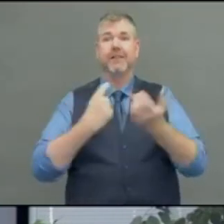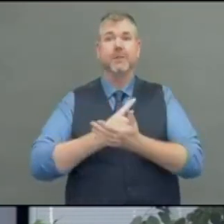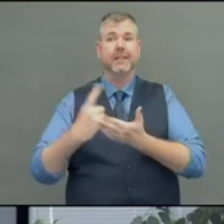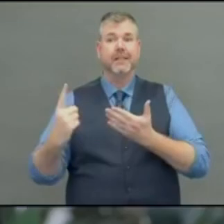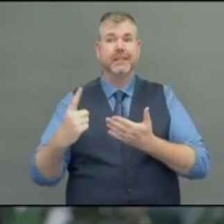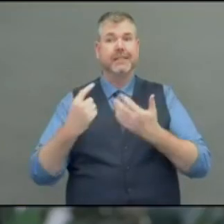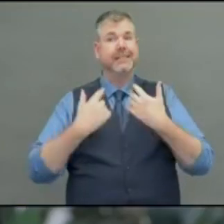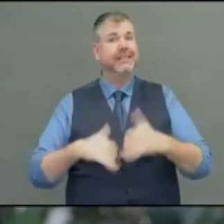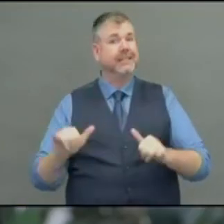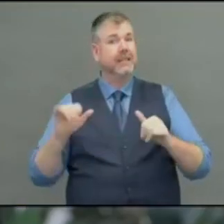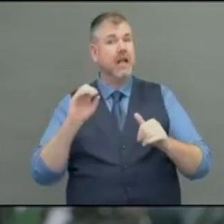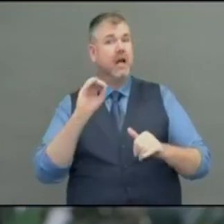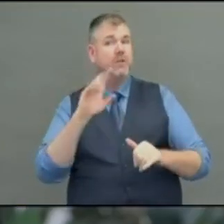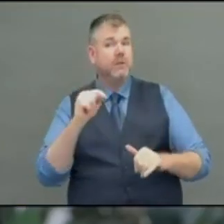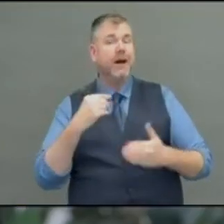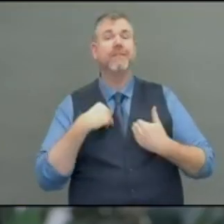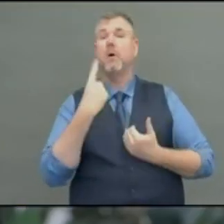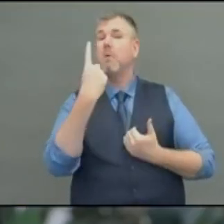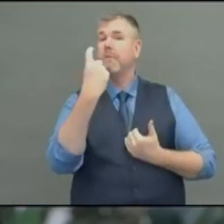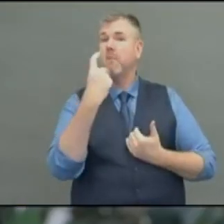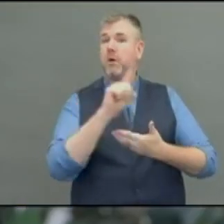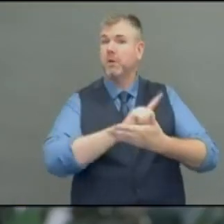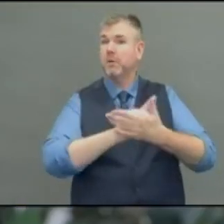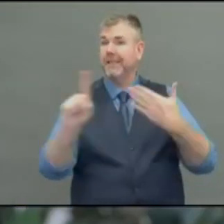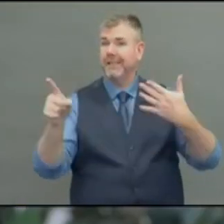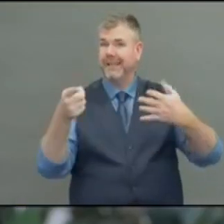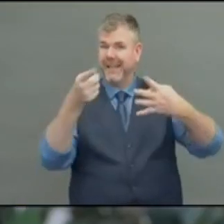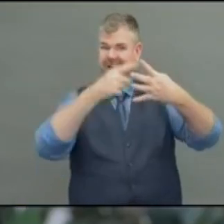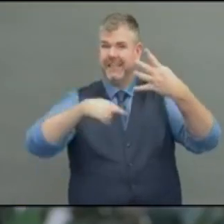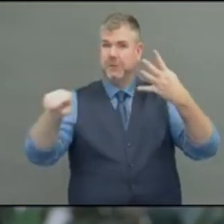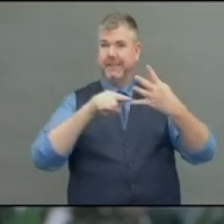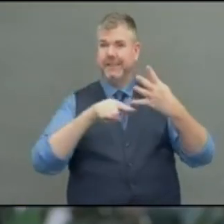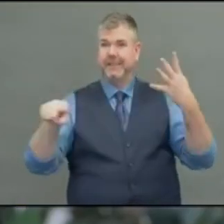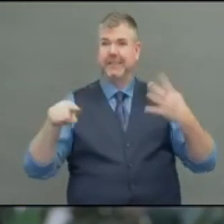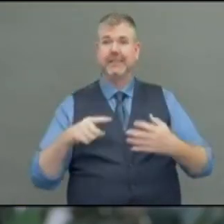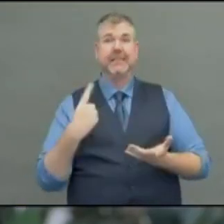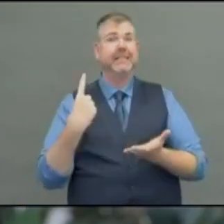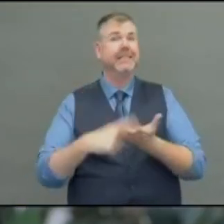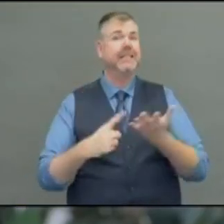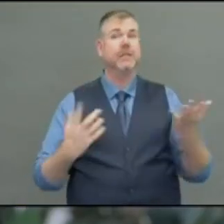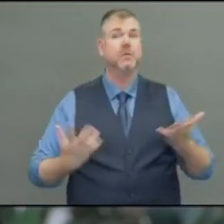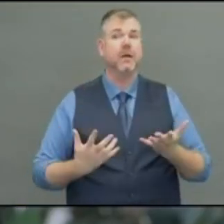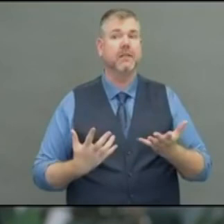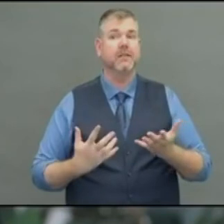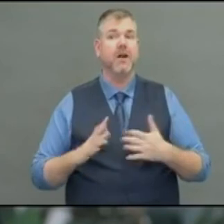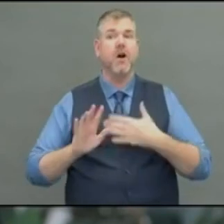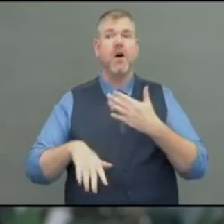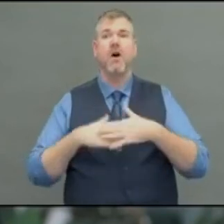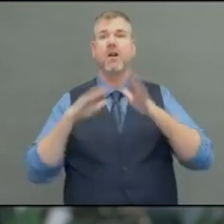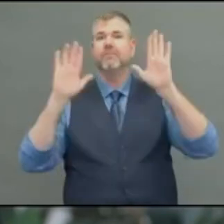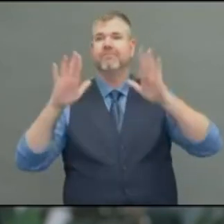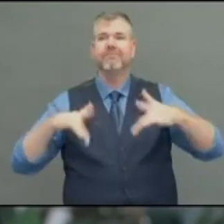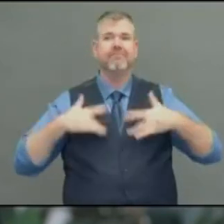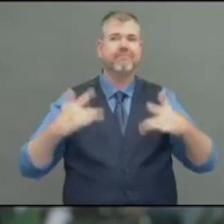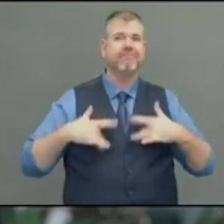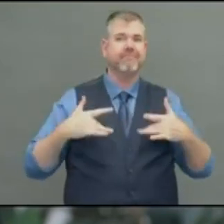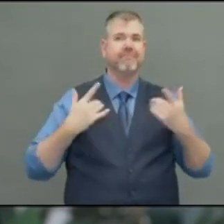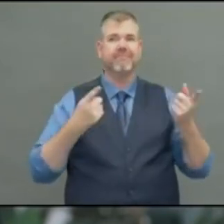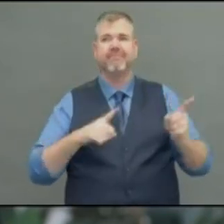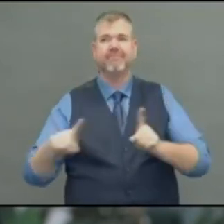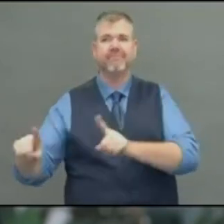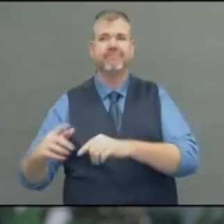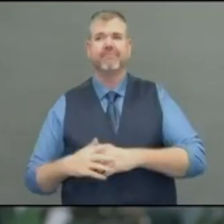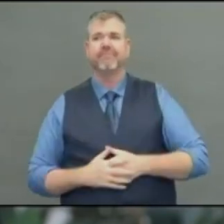one more Friday coming up. And next Friday, we'll be talking about all of the great events that happen in the month of October. We will have the